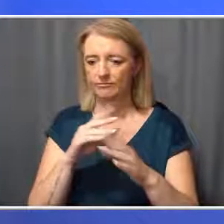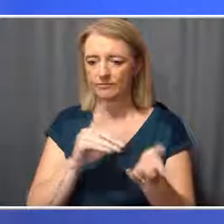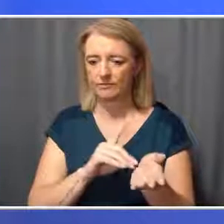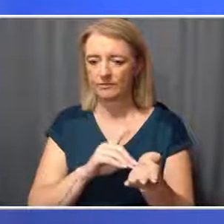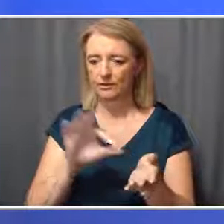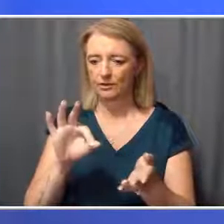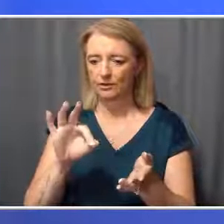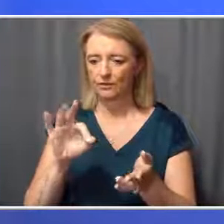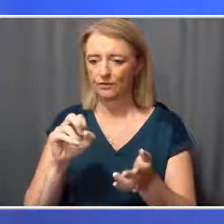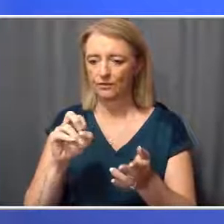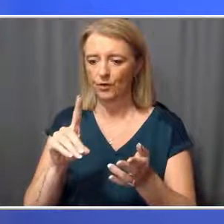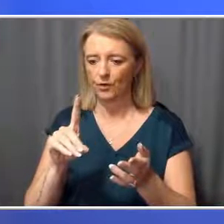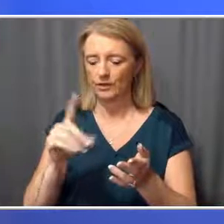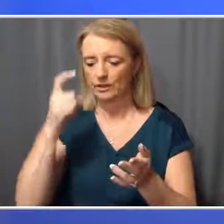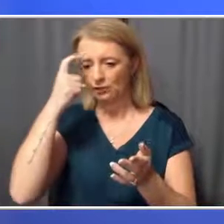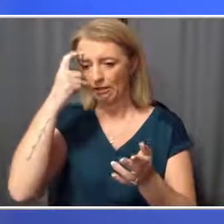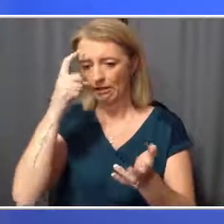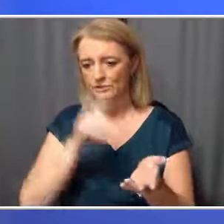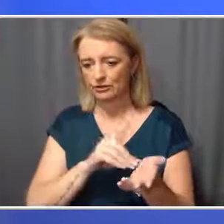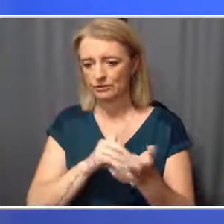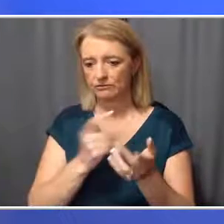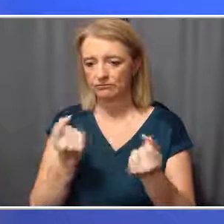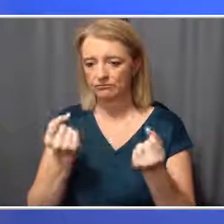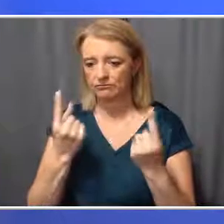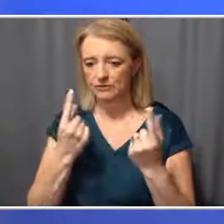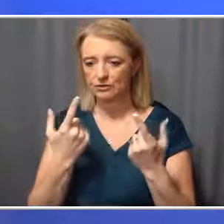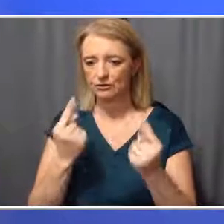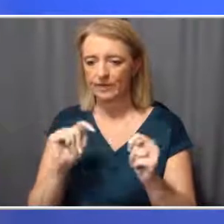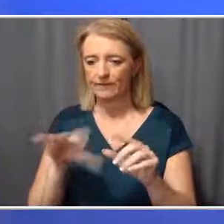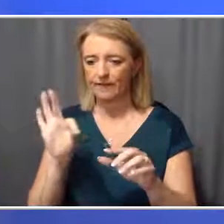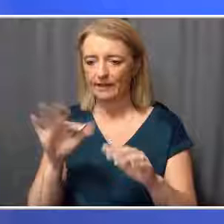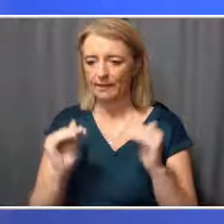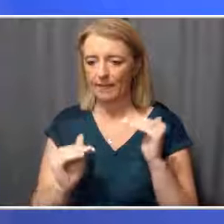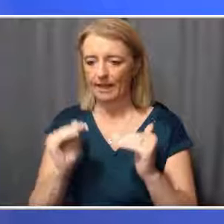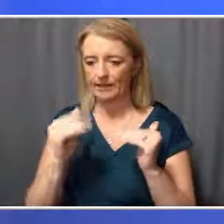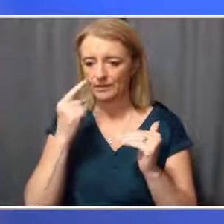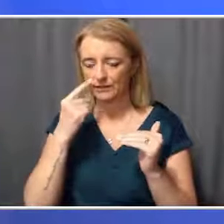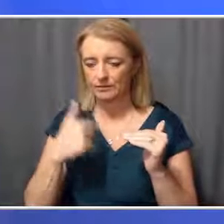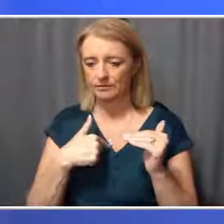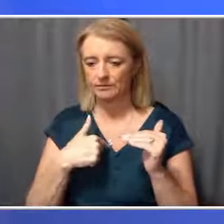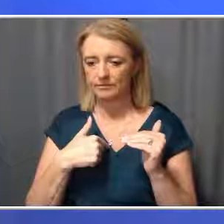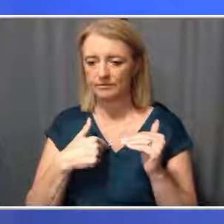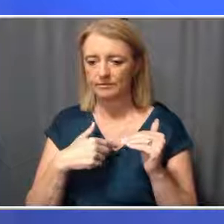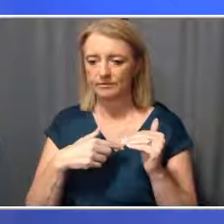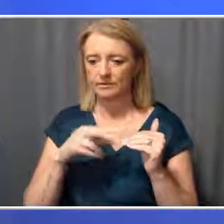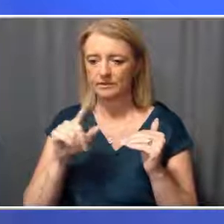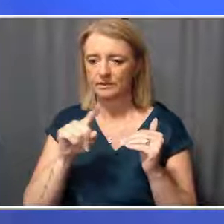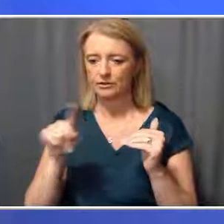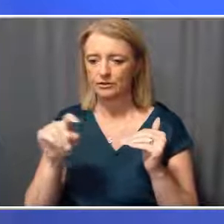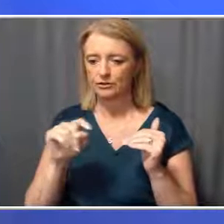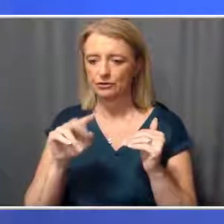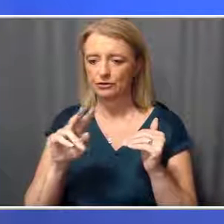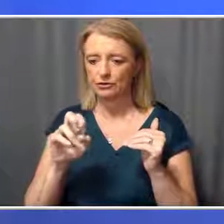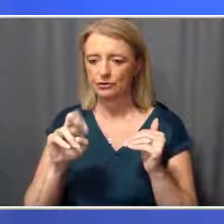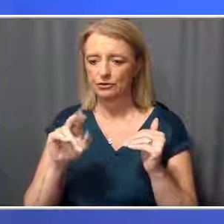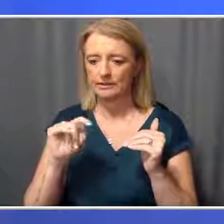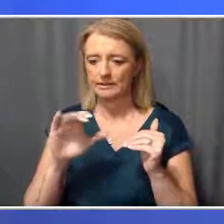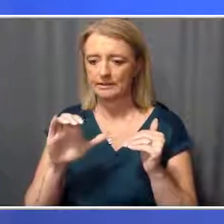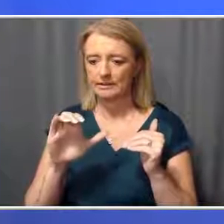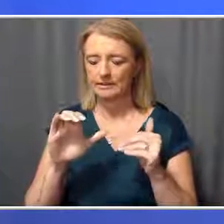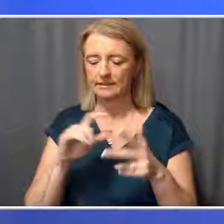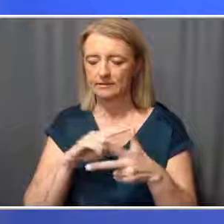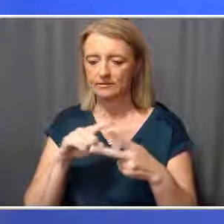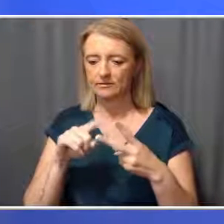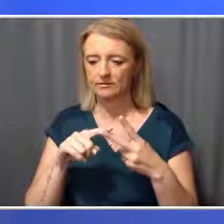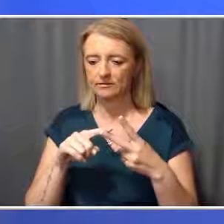didn't, antidepressant. Like there are drugs that, you know, have that secondary benefit use that you just have to